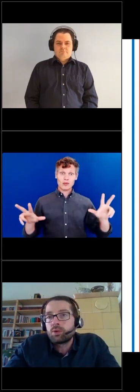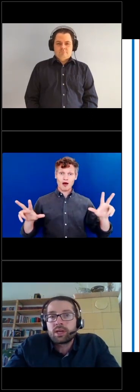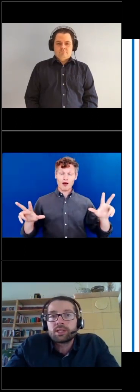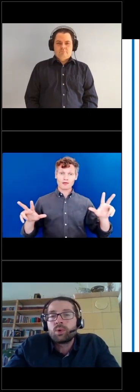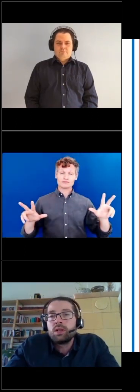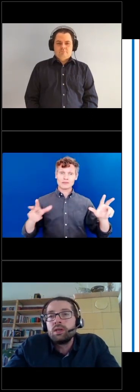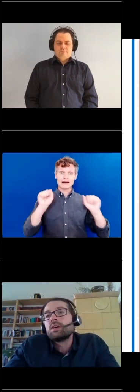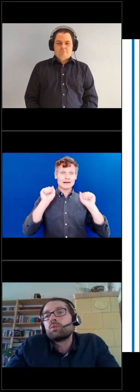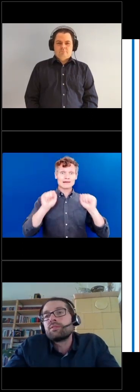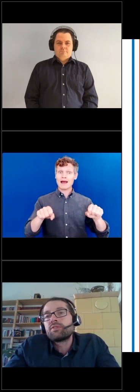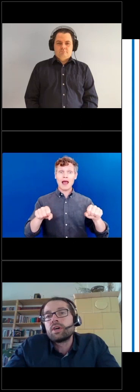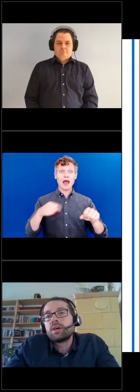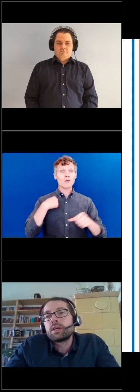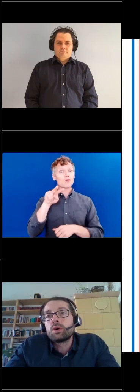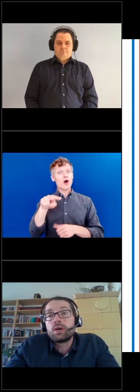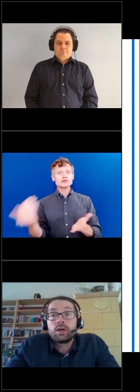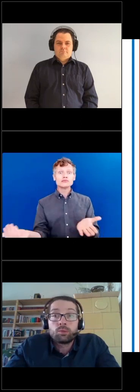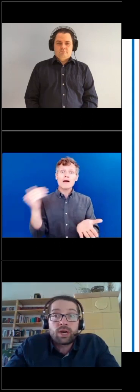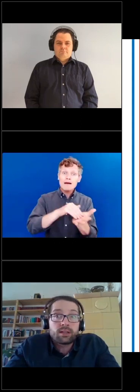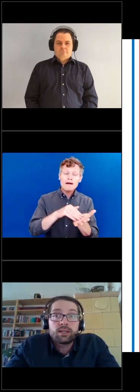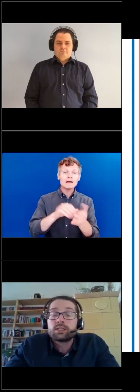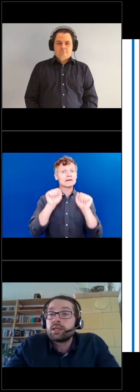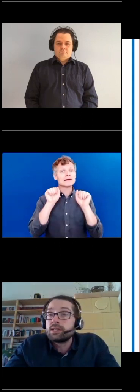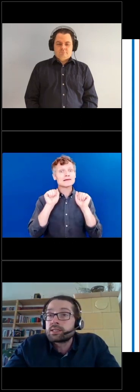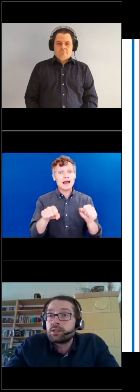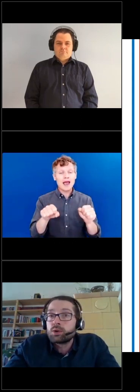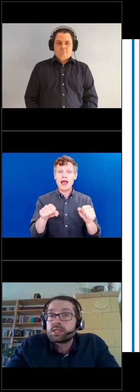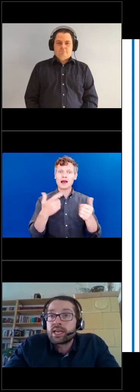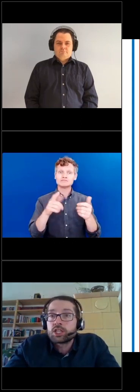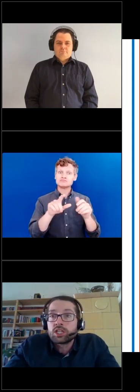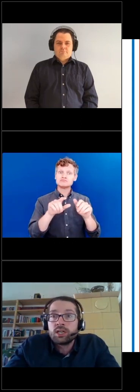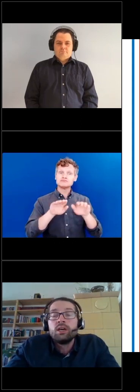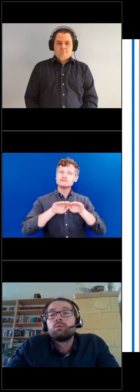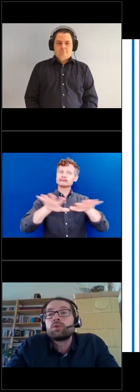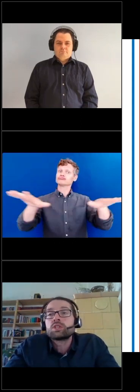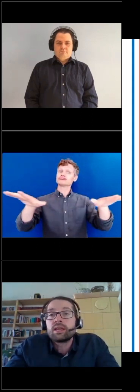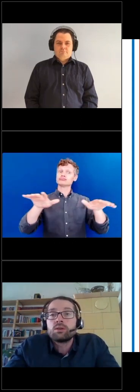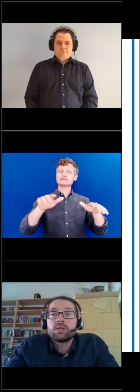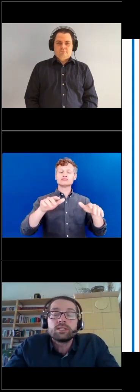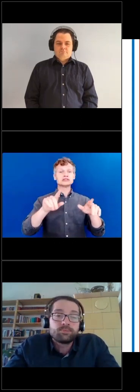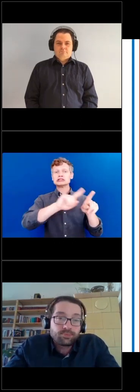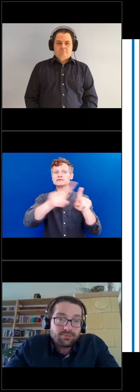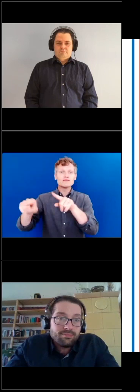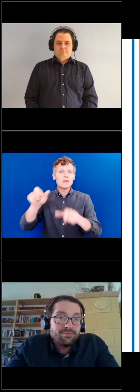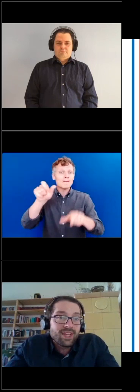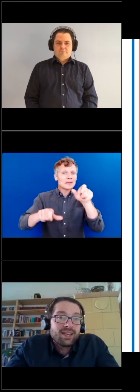the recording as well with your partners inside your organization, with your